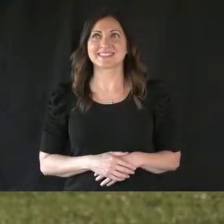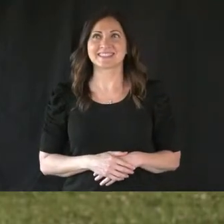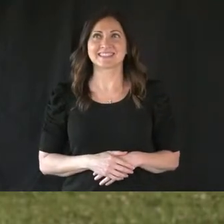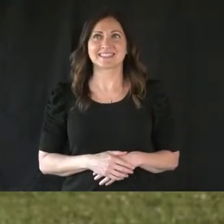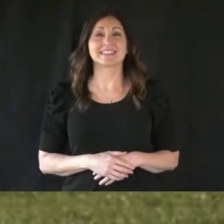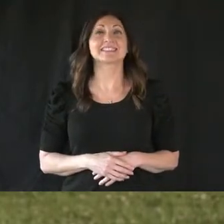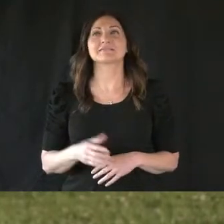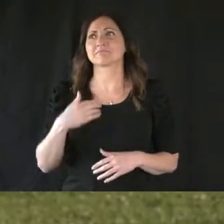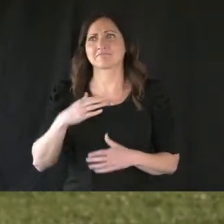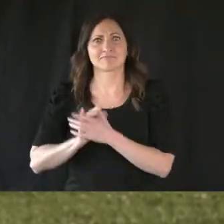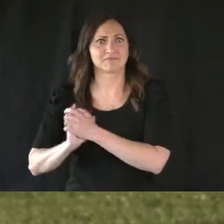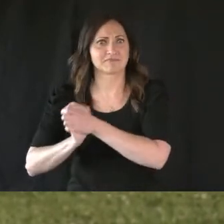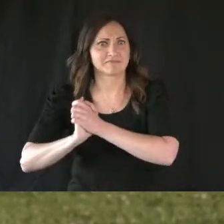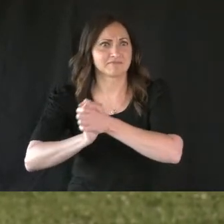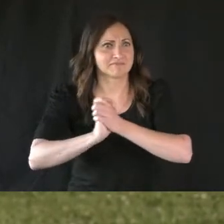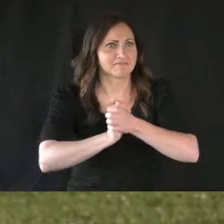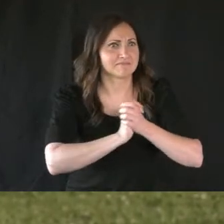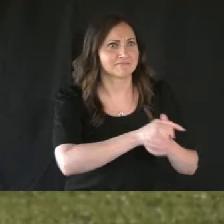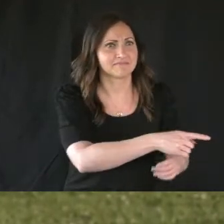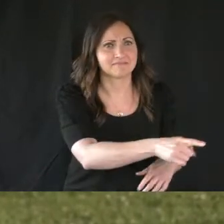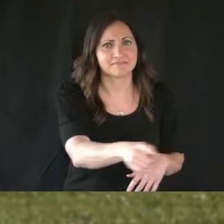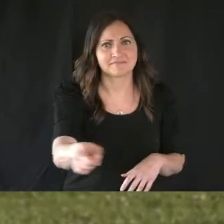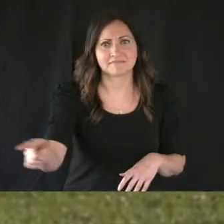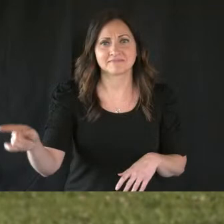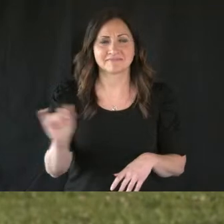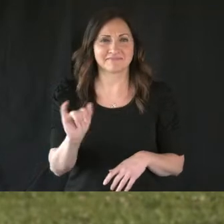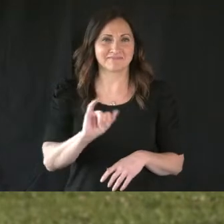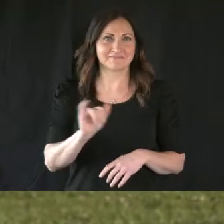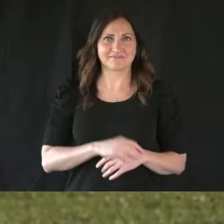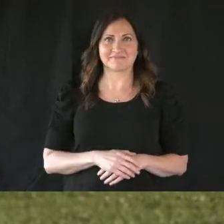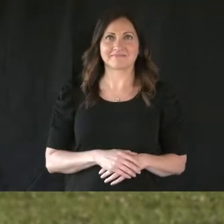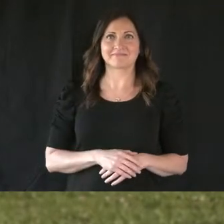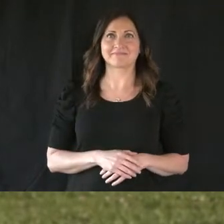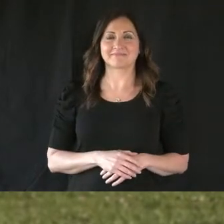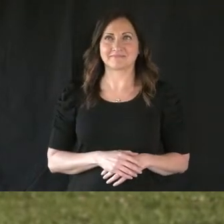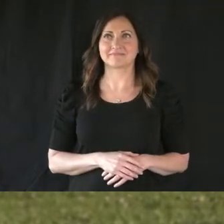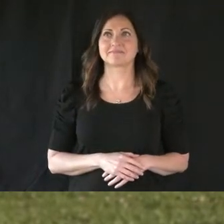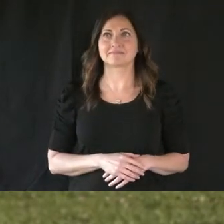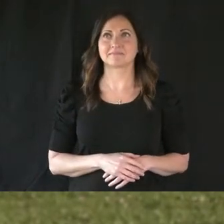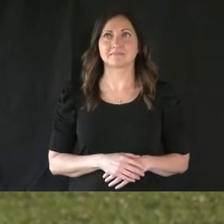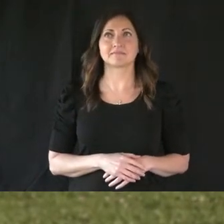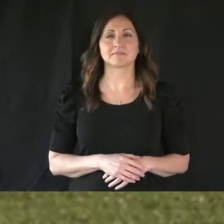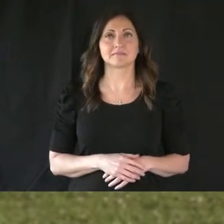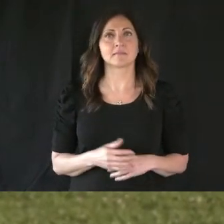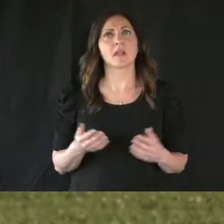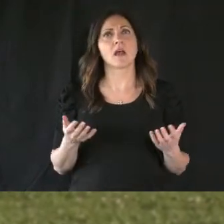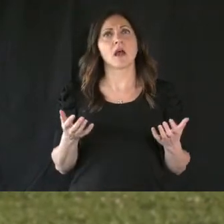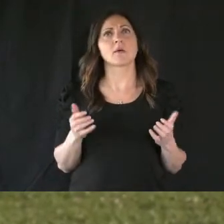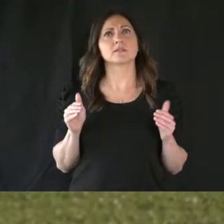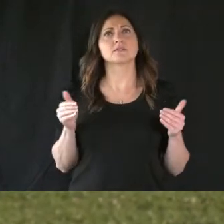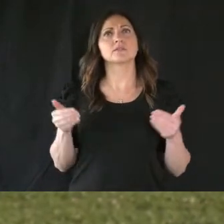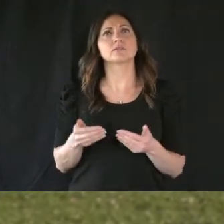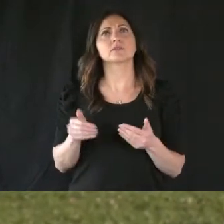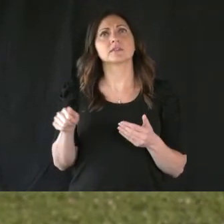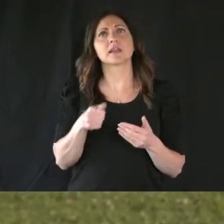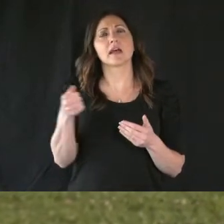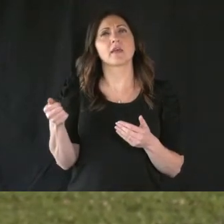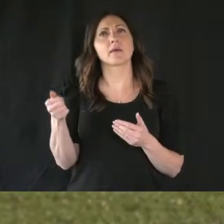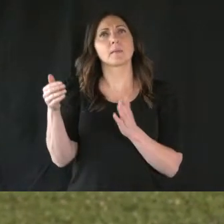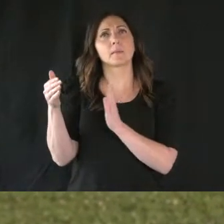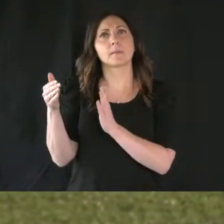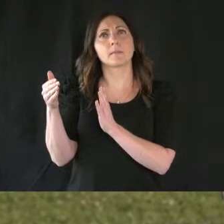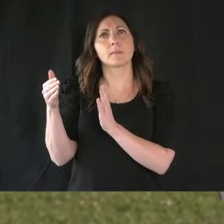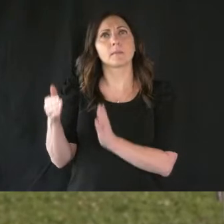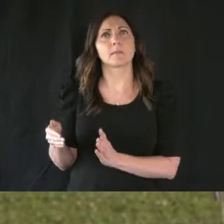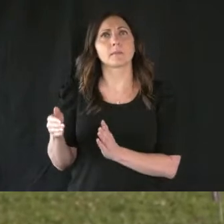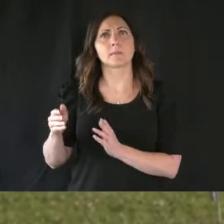Again, my congratulations to the graduates as well. I'd like to introduce our additional participants who are